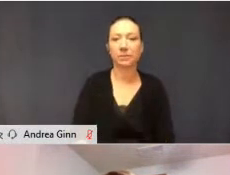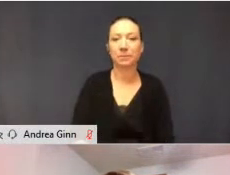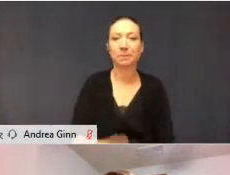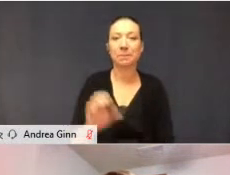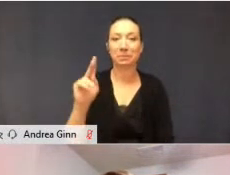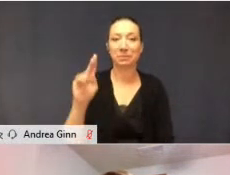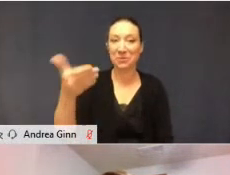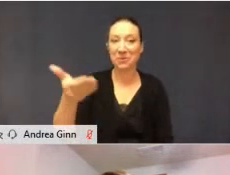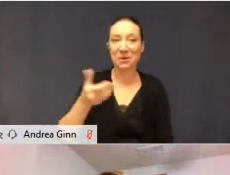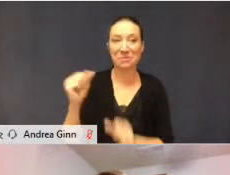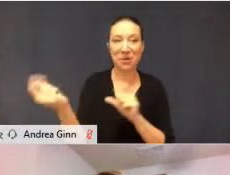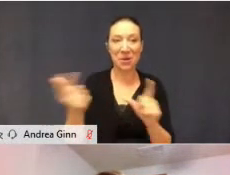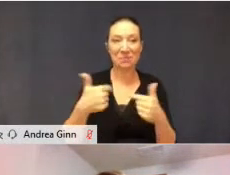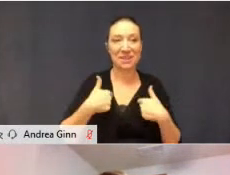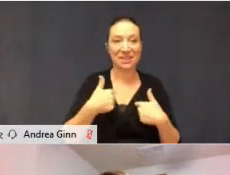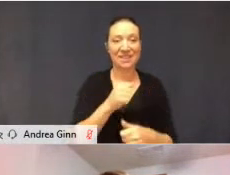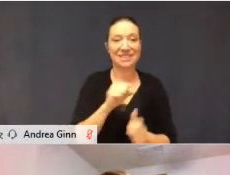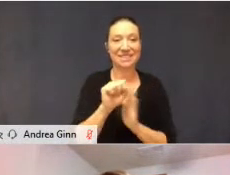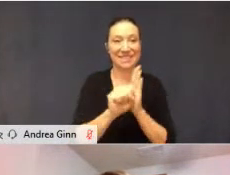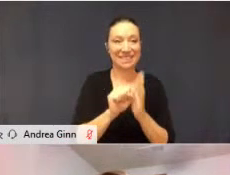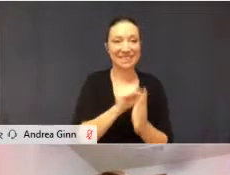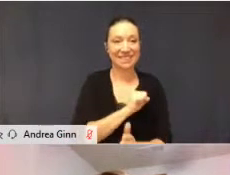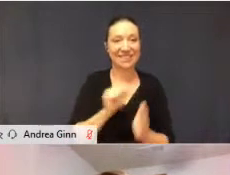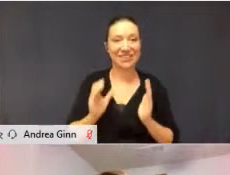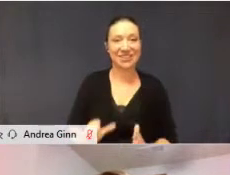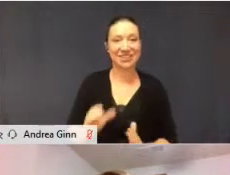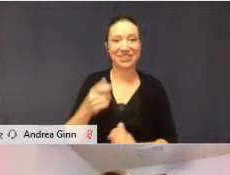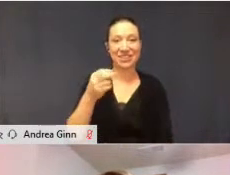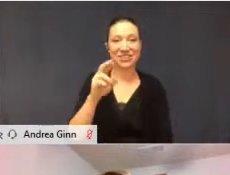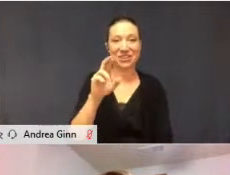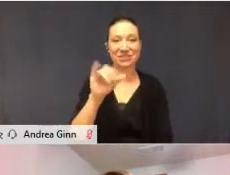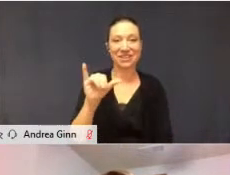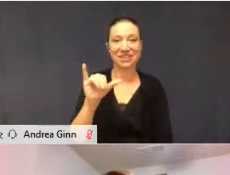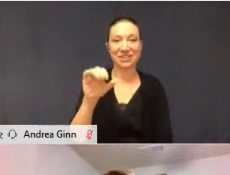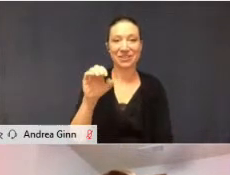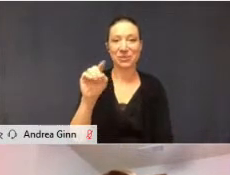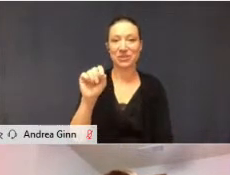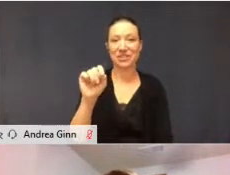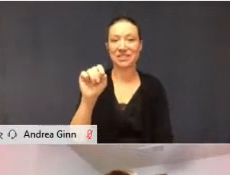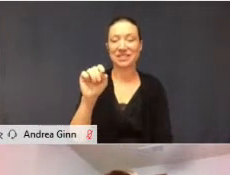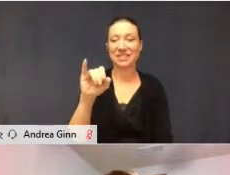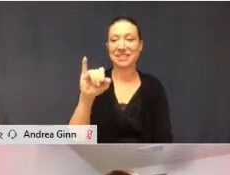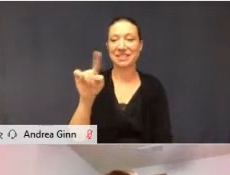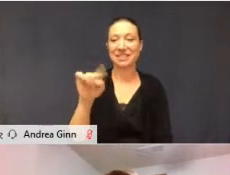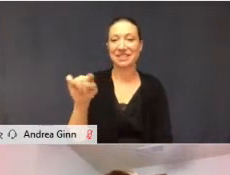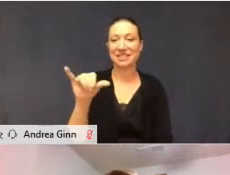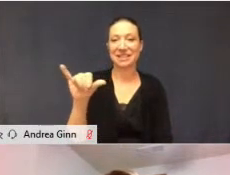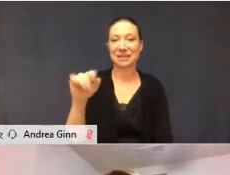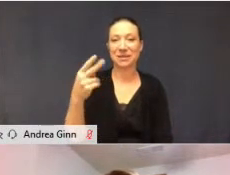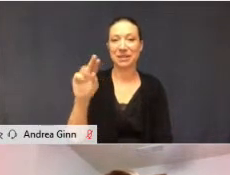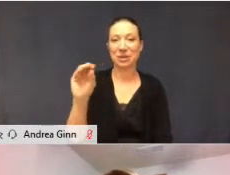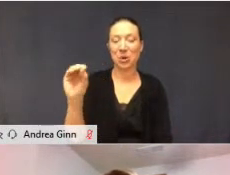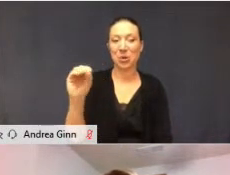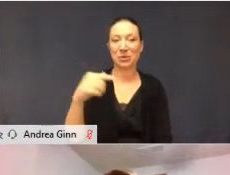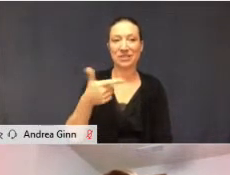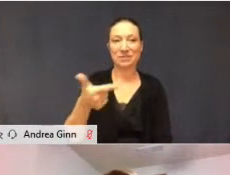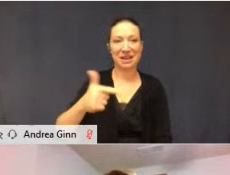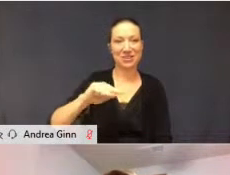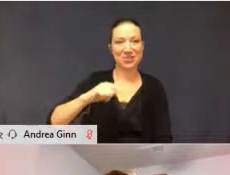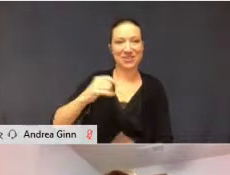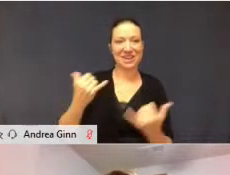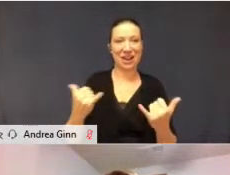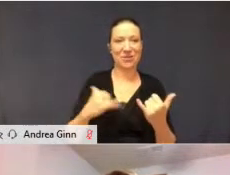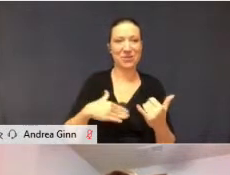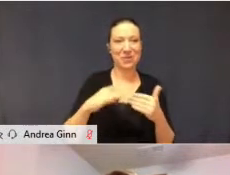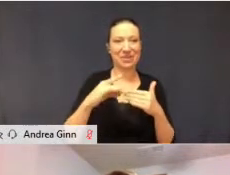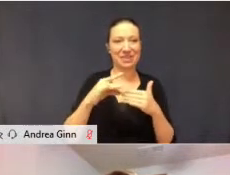Jerry Ortiz-Pino, and it's my turn this summer to be the lead chair of the co-chairs for this committee. I